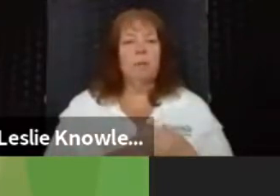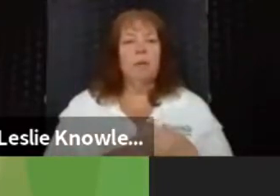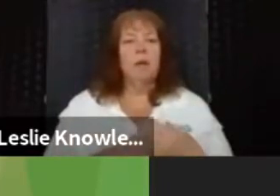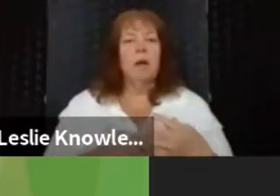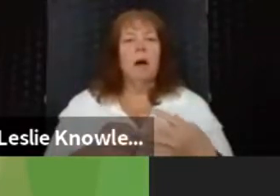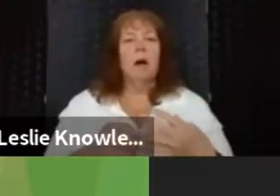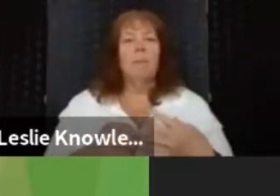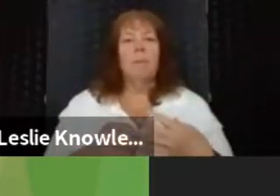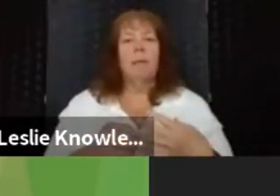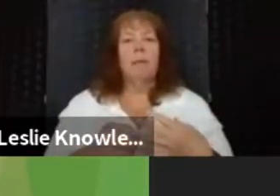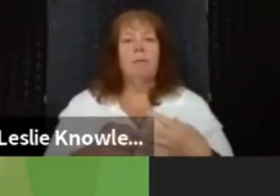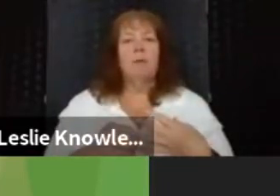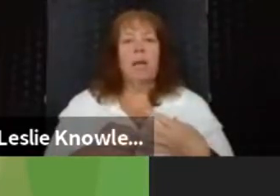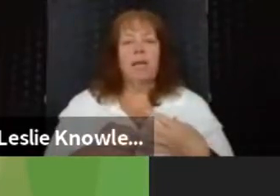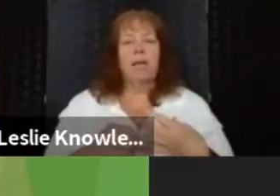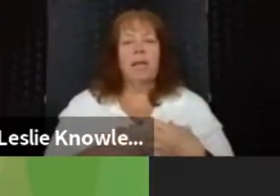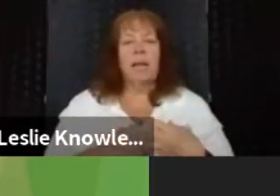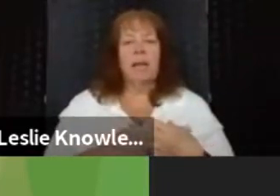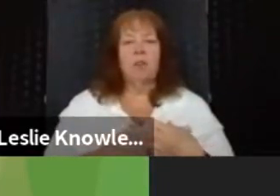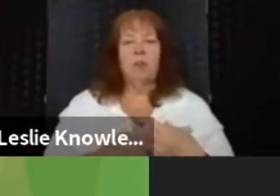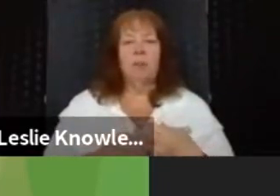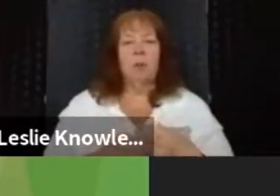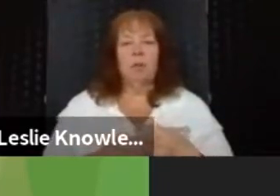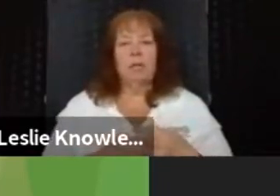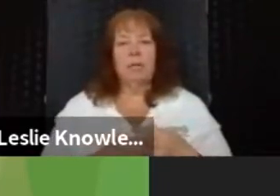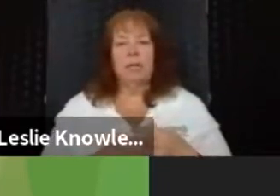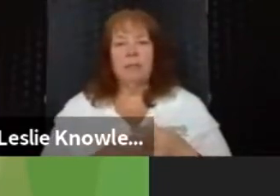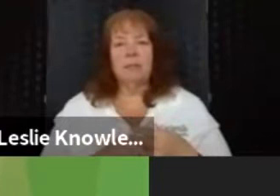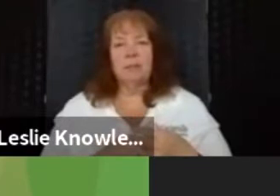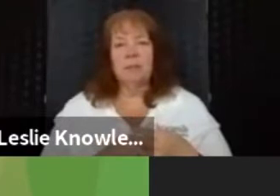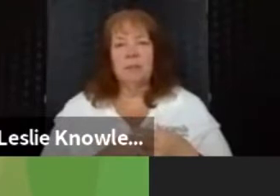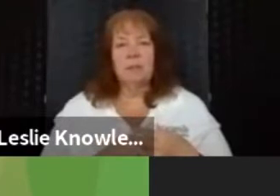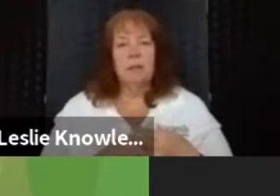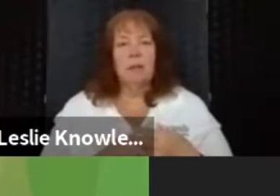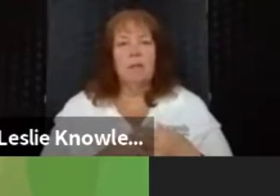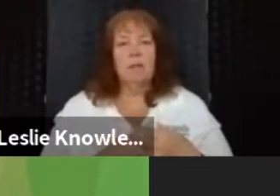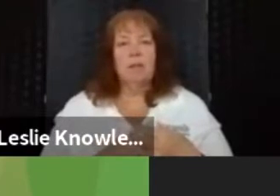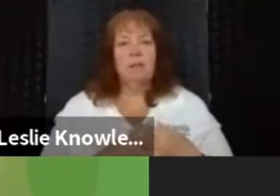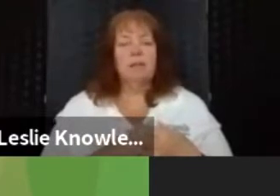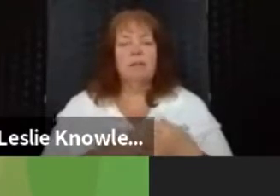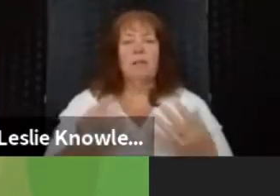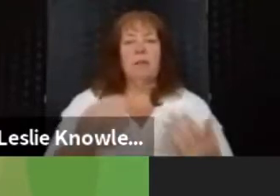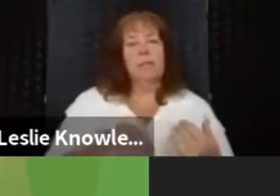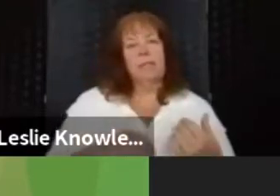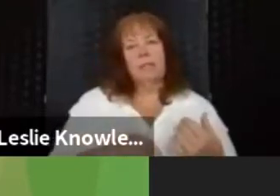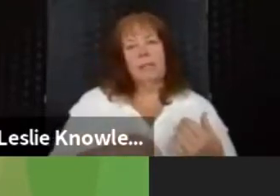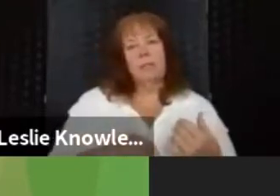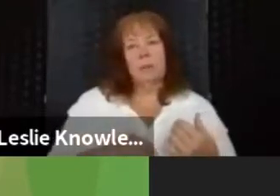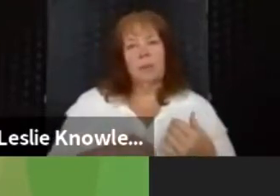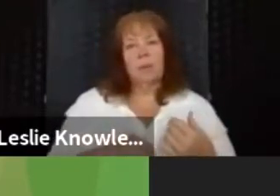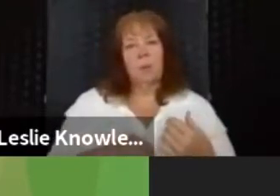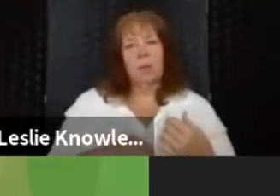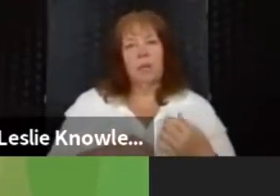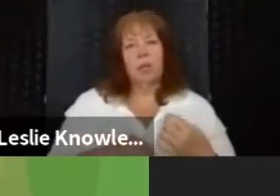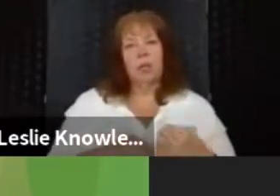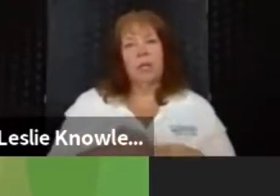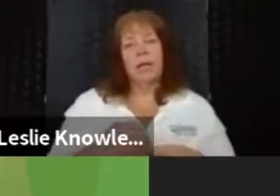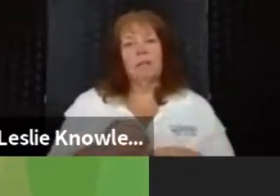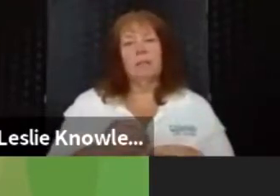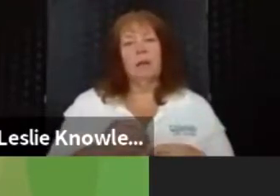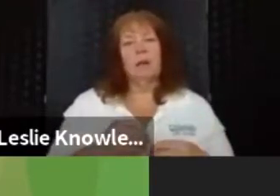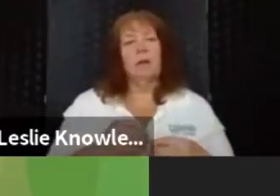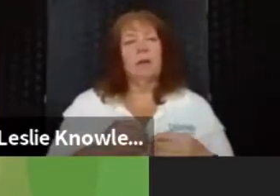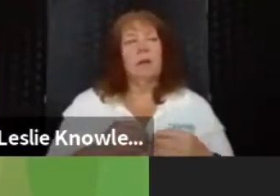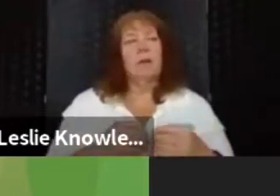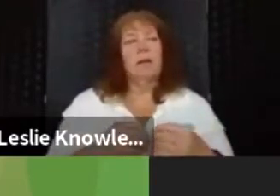program. If you've taken any ASL community classes, then definitely that's something that we can look